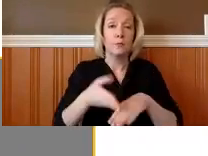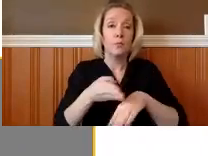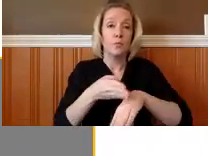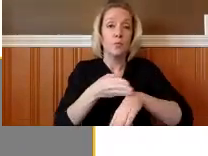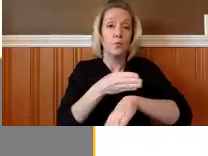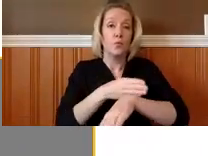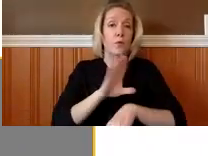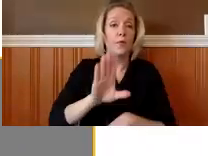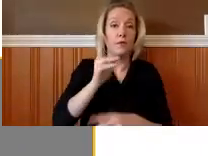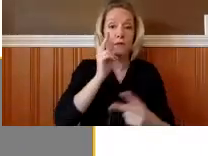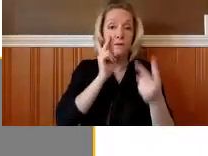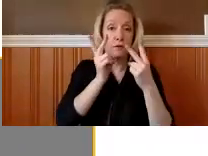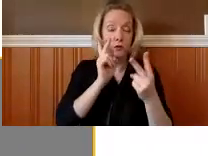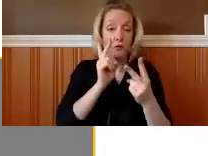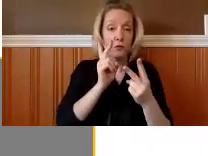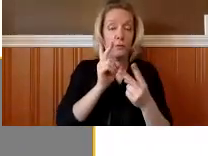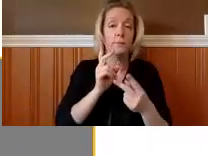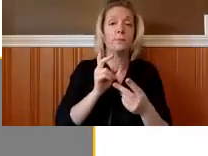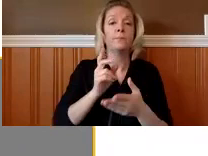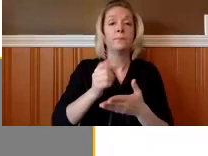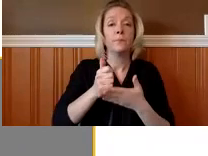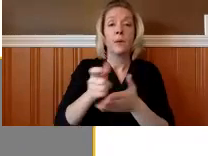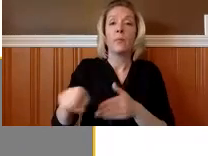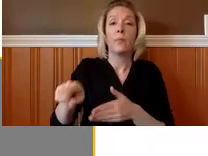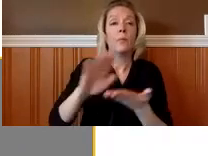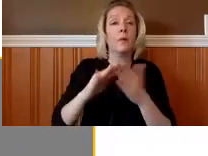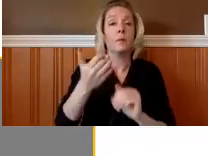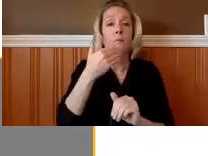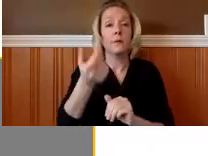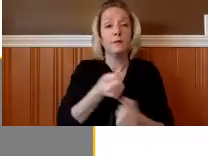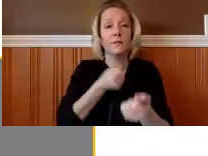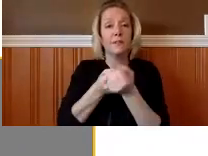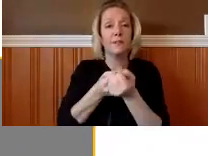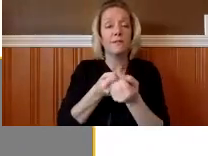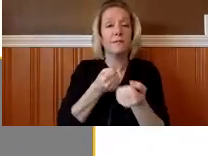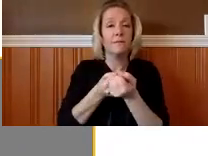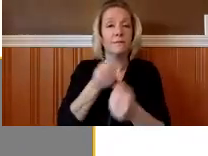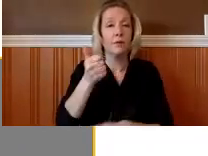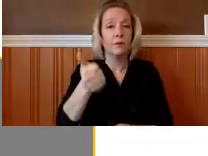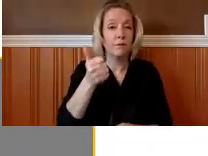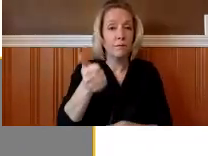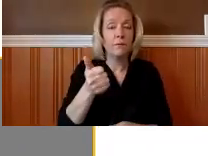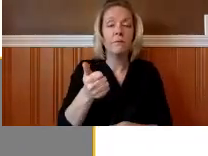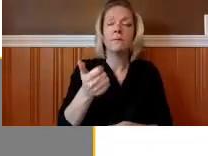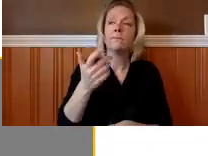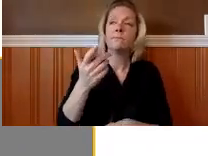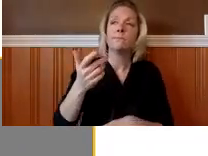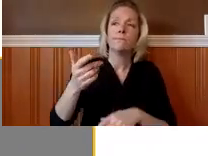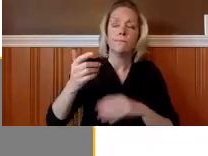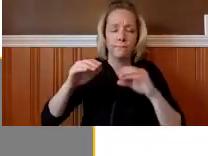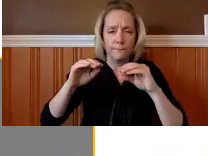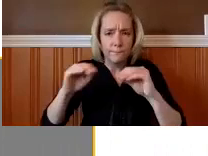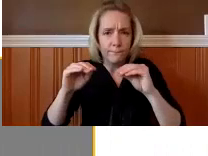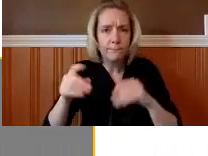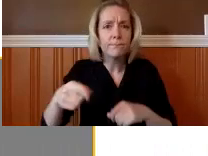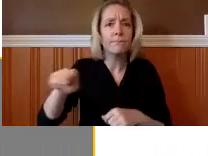vision. And we want to help them to be able to self-advocate, and we want to help them understand that they can